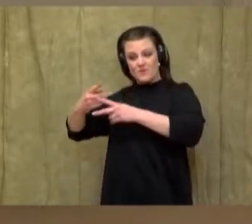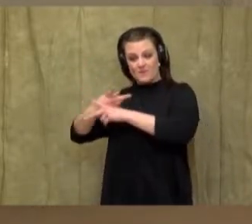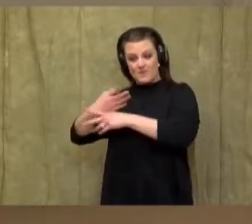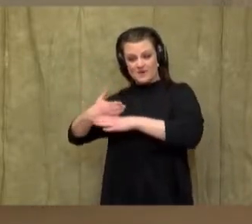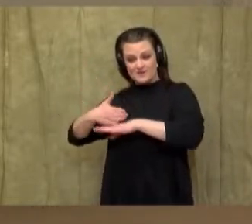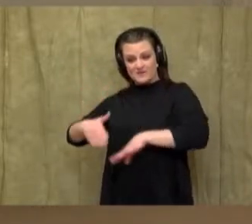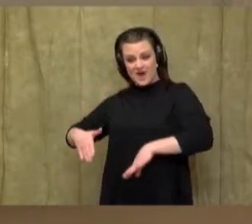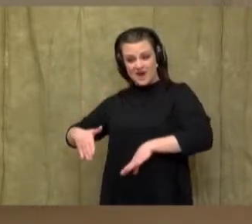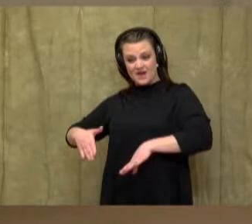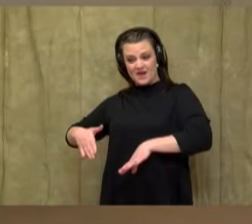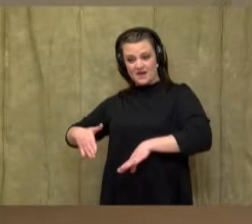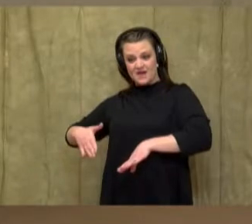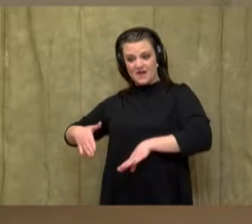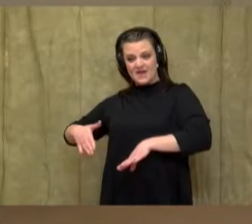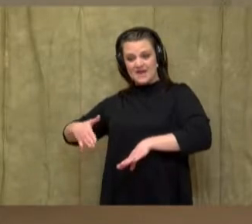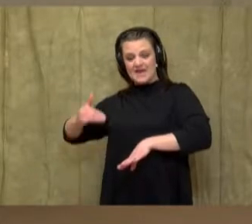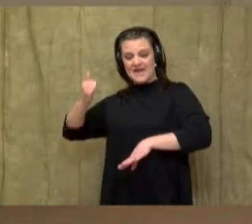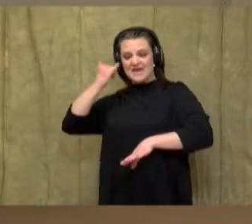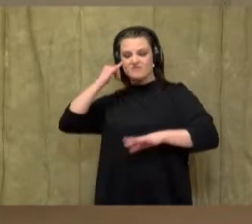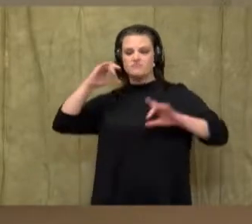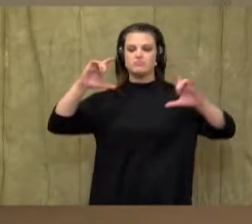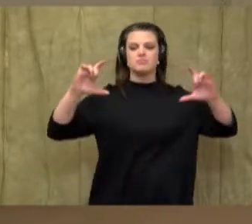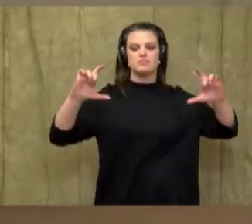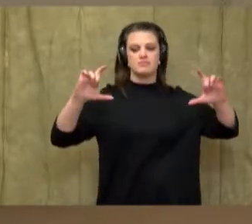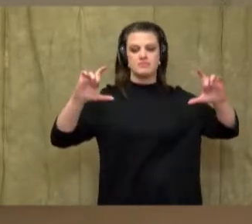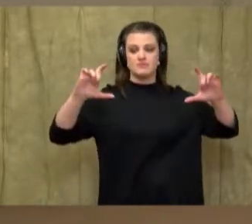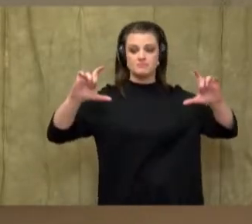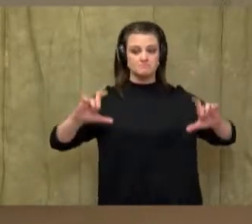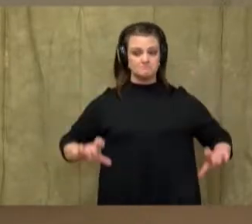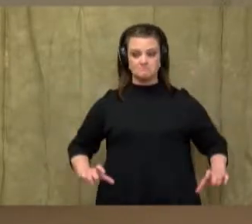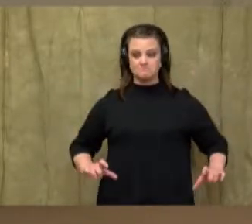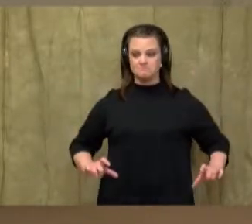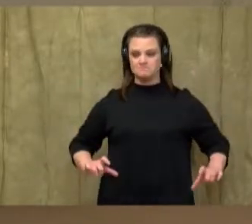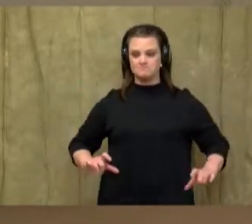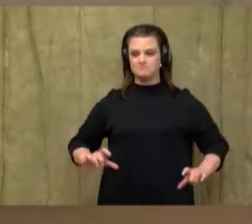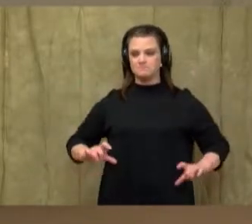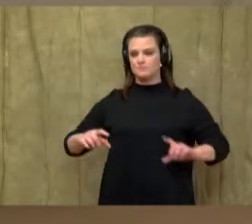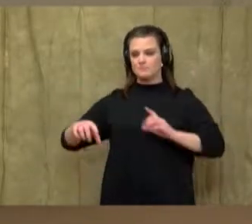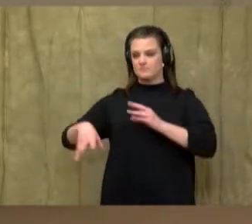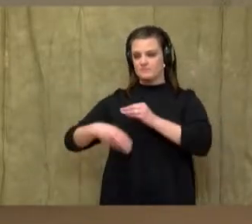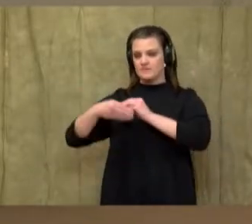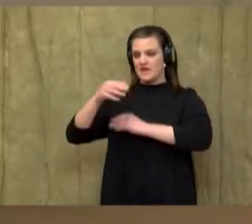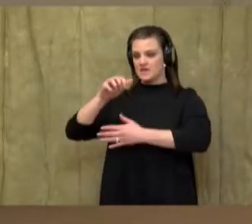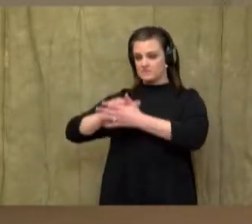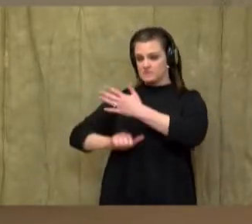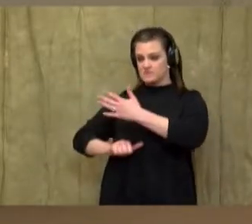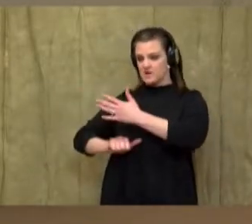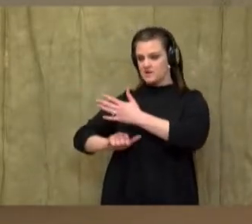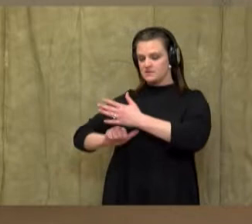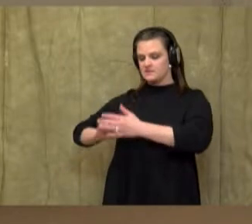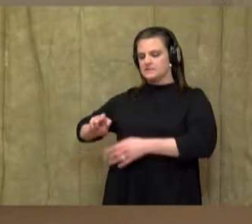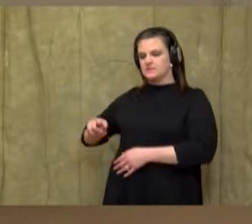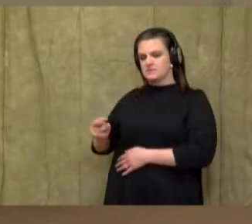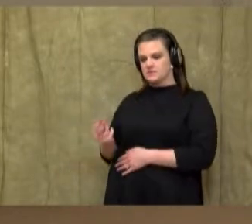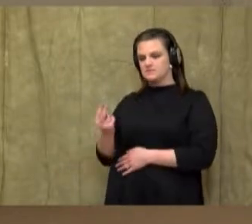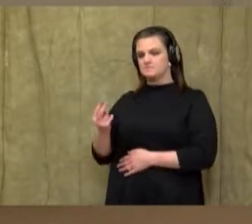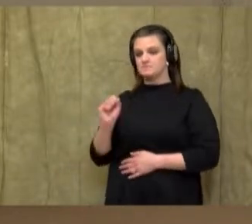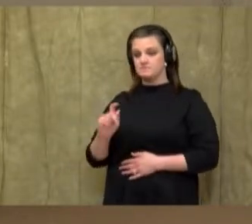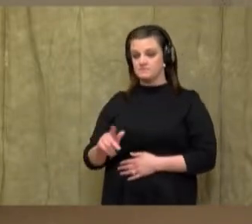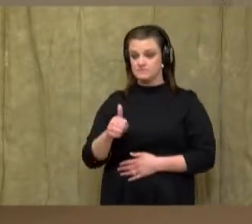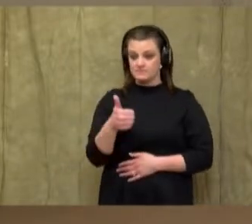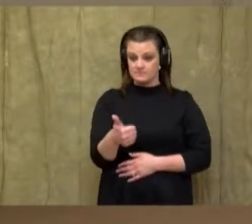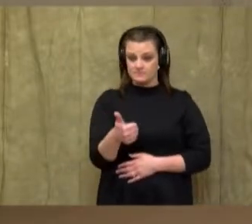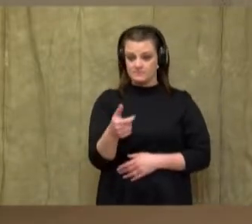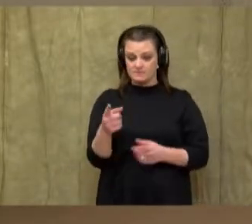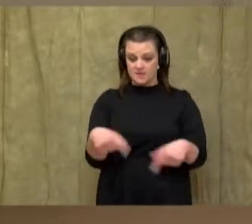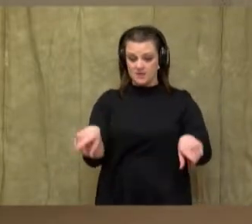an expression is if you put it in parentheses, because those parentheses means to do it first. So is that what you